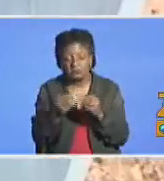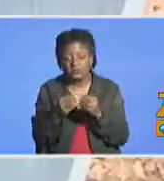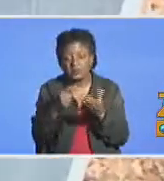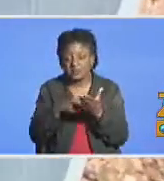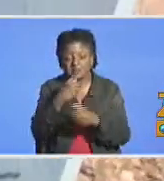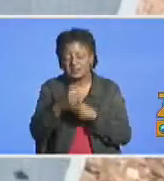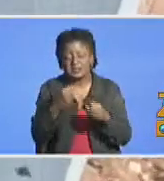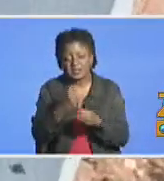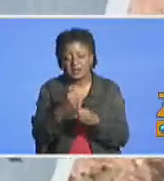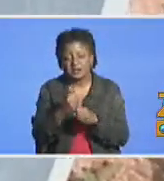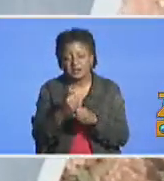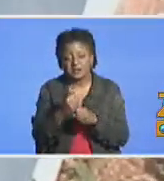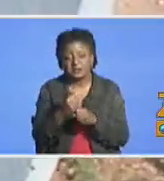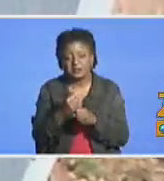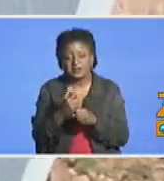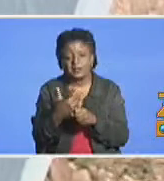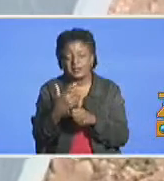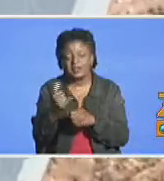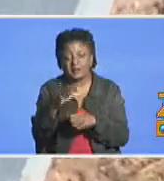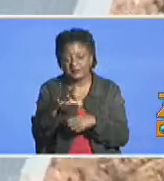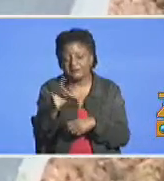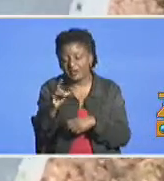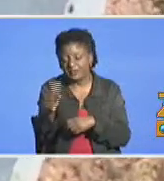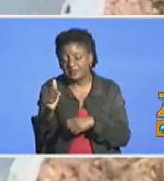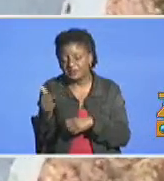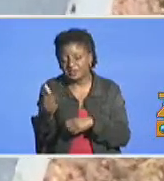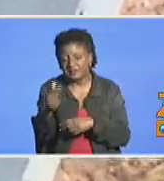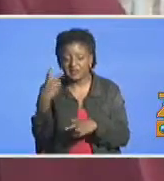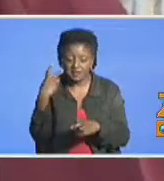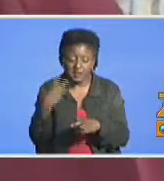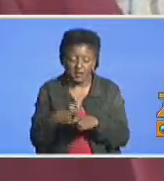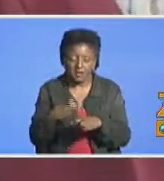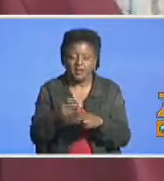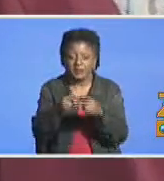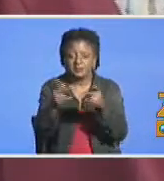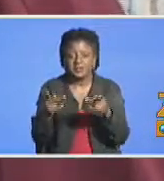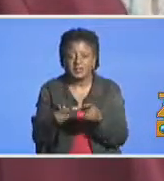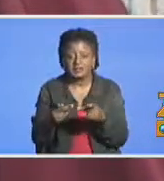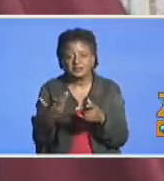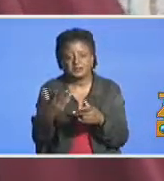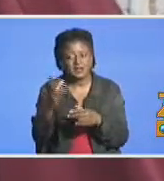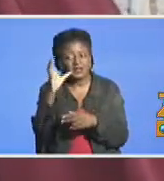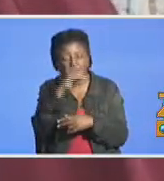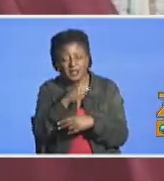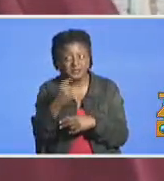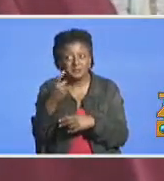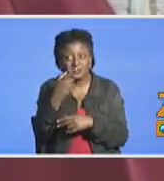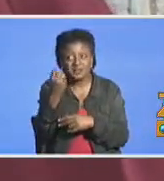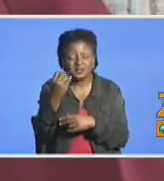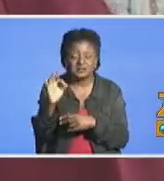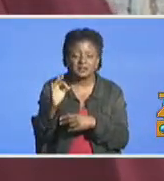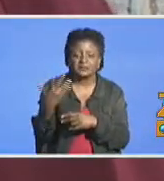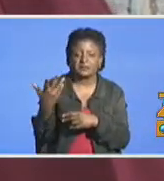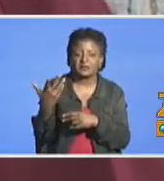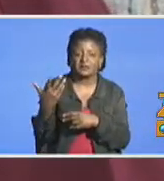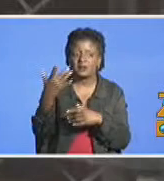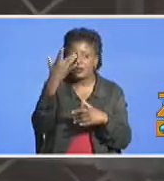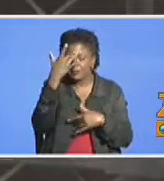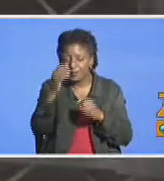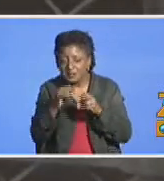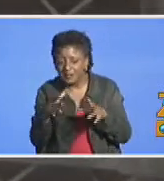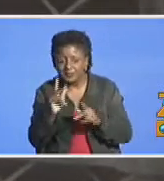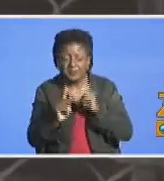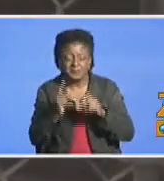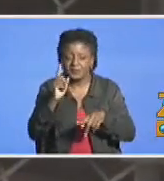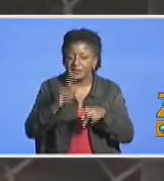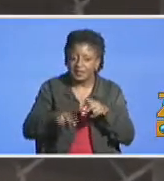at the Bahamas Humane Society have found themselves in a tough spot. And I guess because of the pandemic and people aren't able